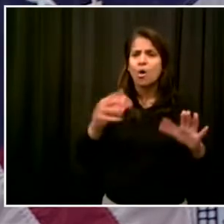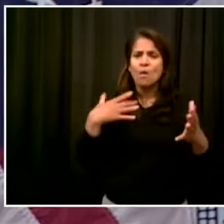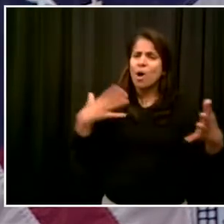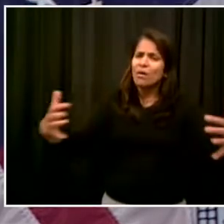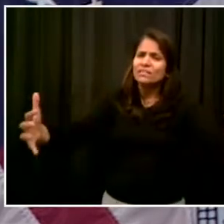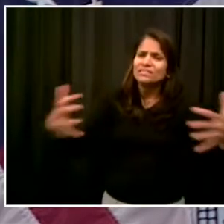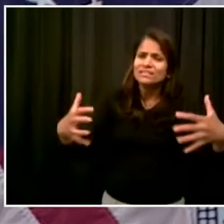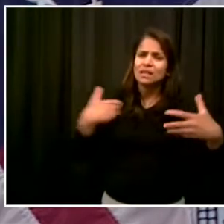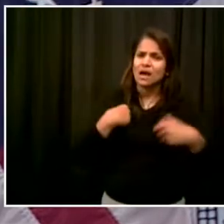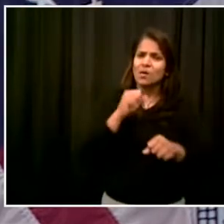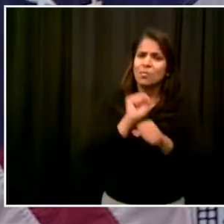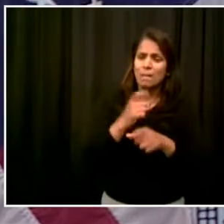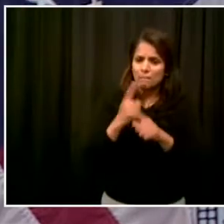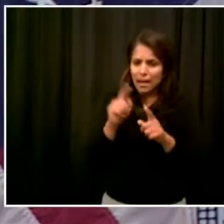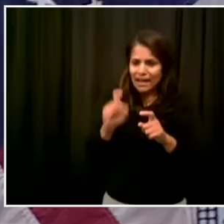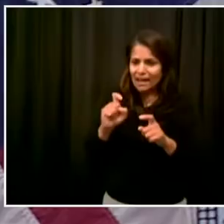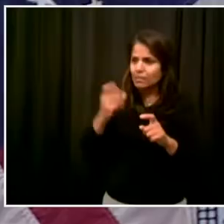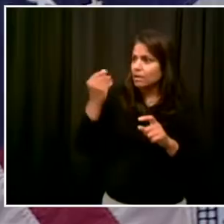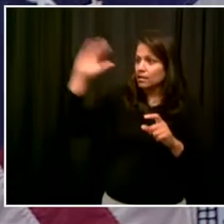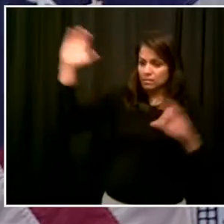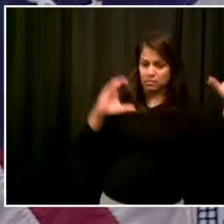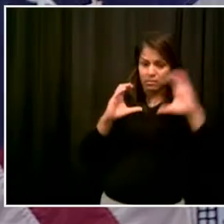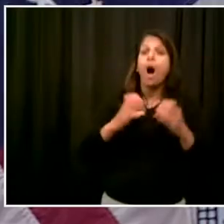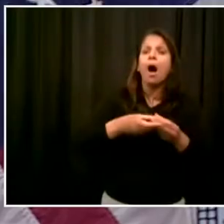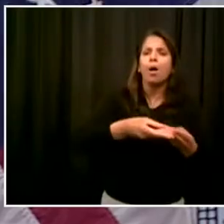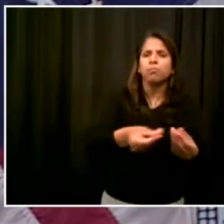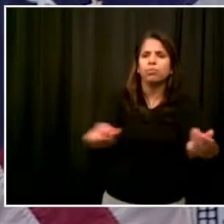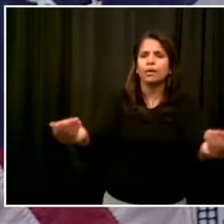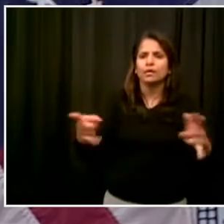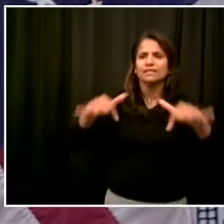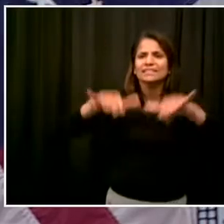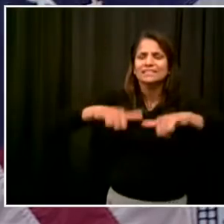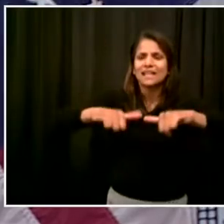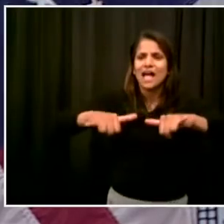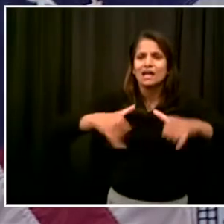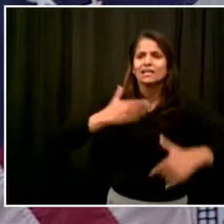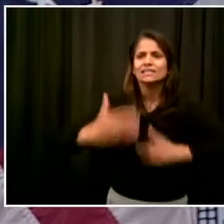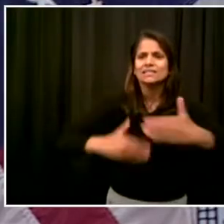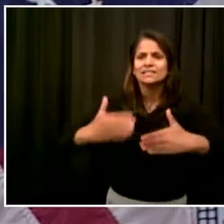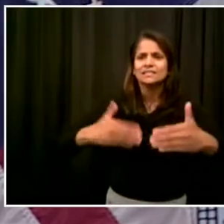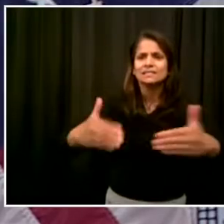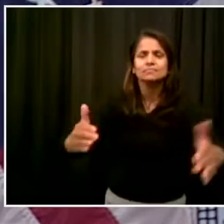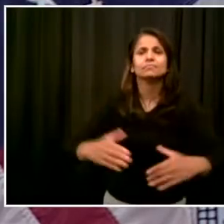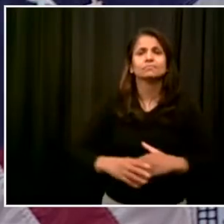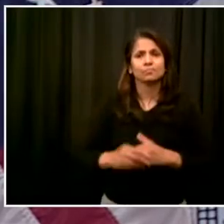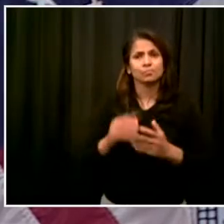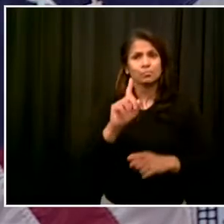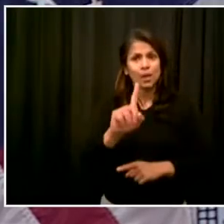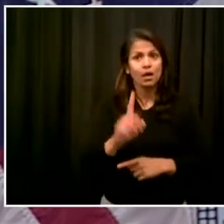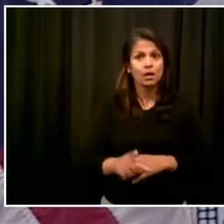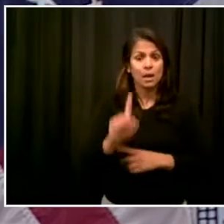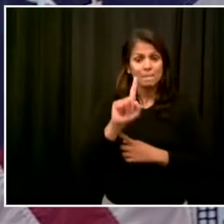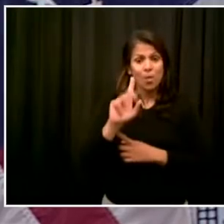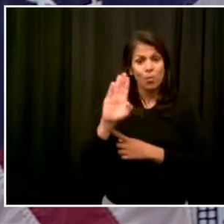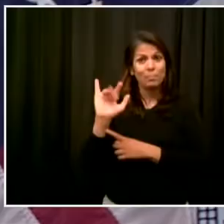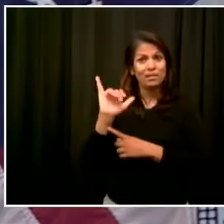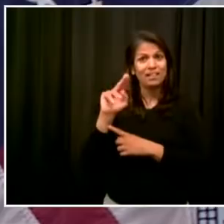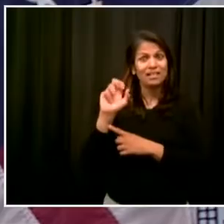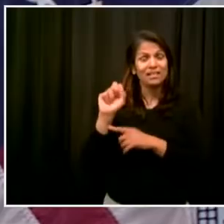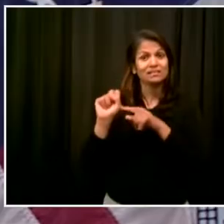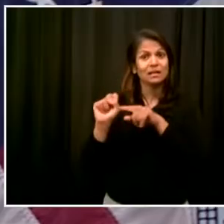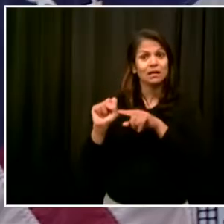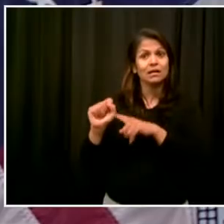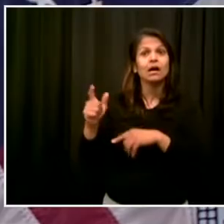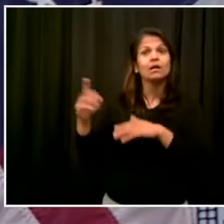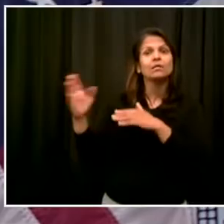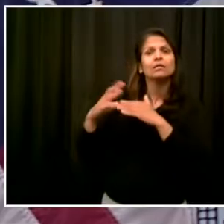average. To close a $1 billion gap would mean laying off 22,000 city employees,